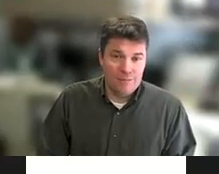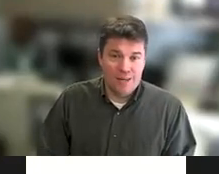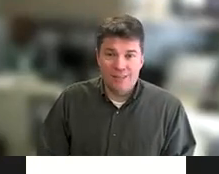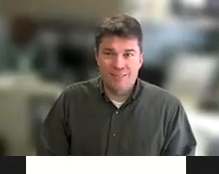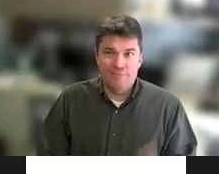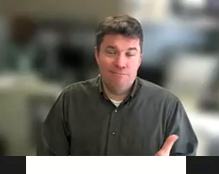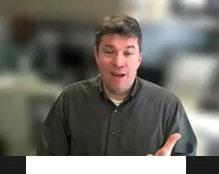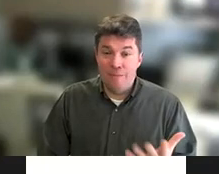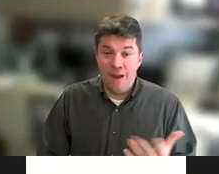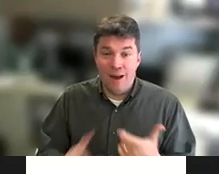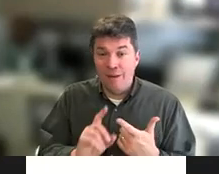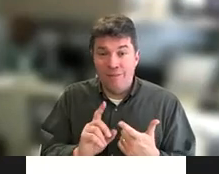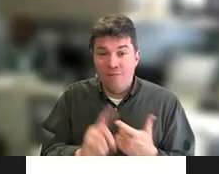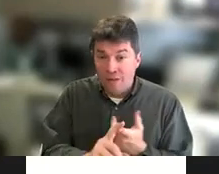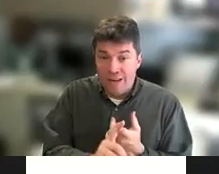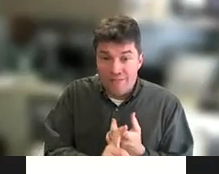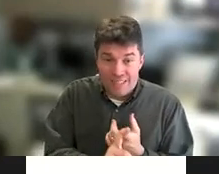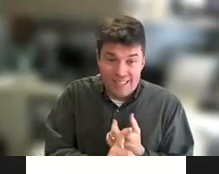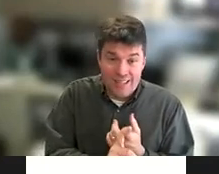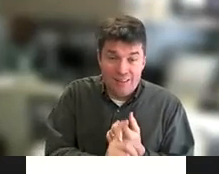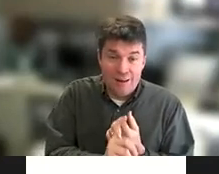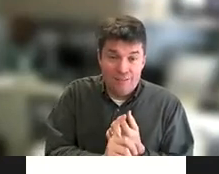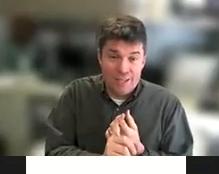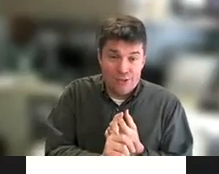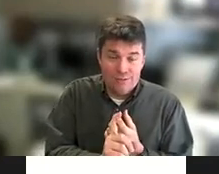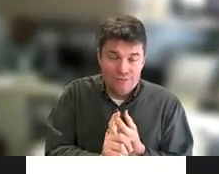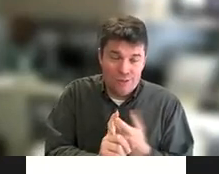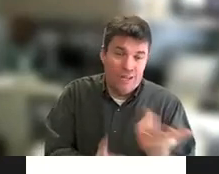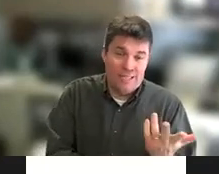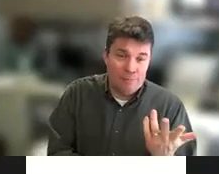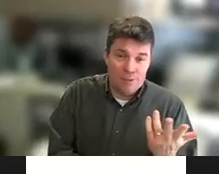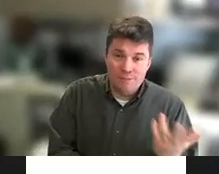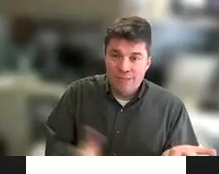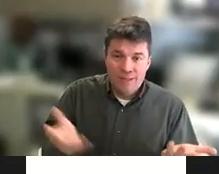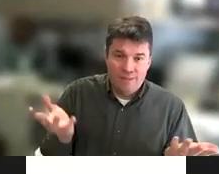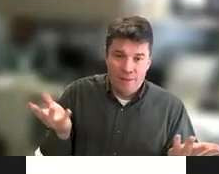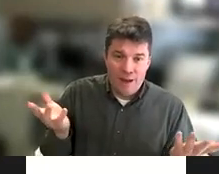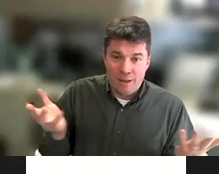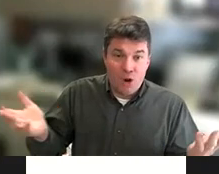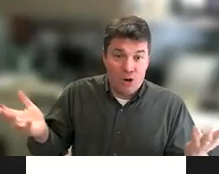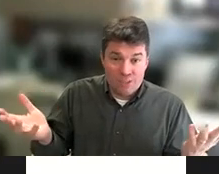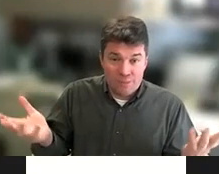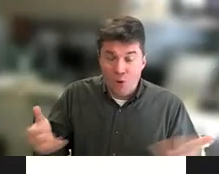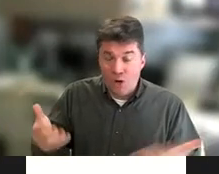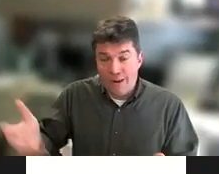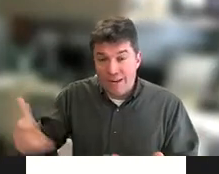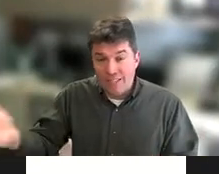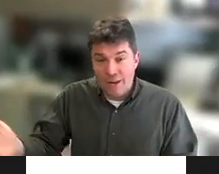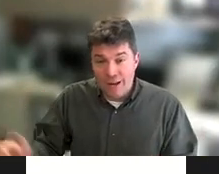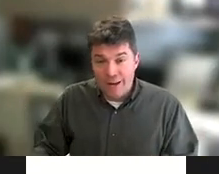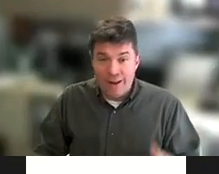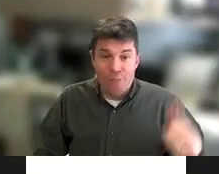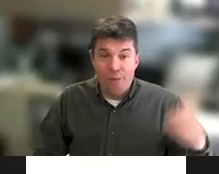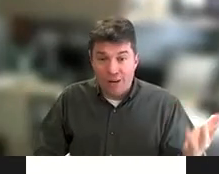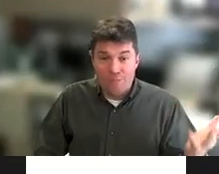most times because I may not be fully invested in the conversation. As an example, if I'm at a park or something watching my